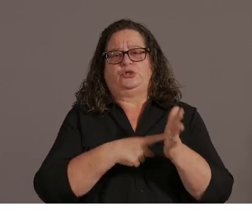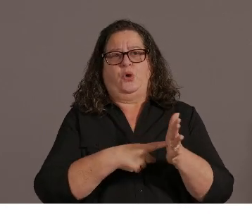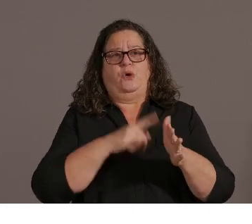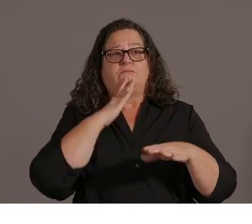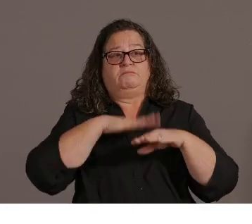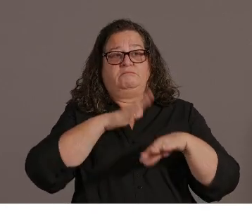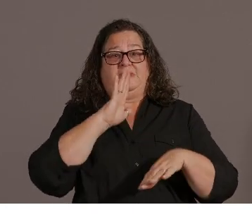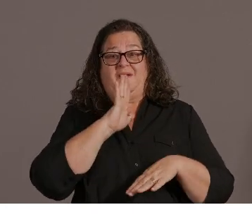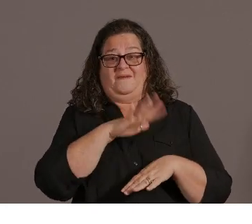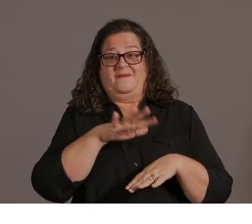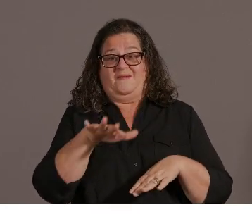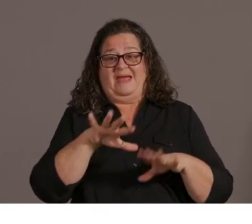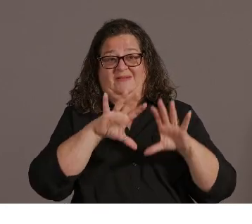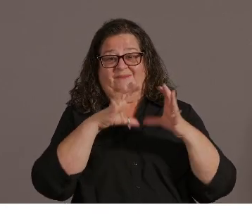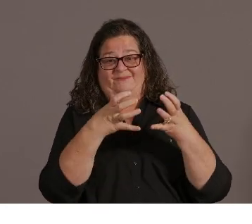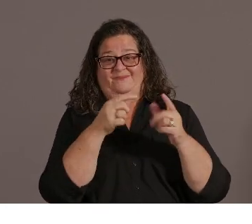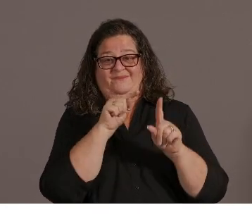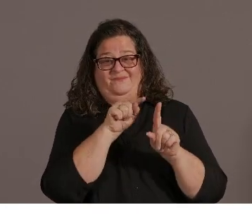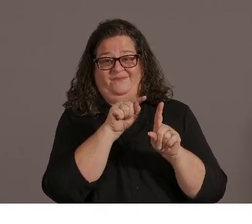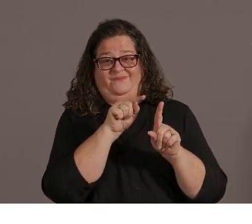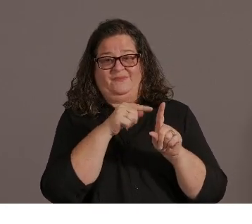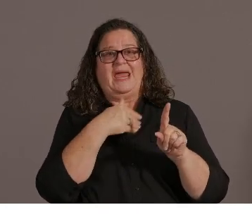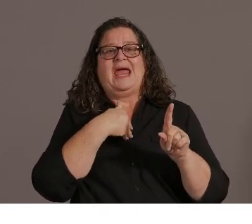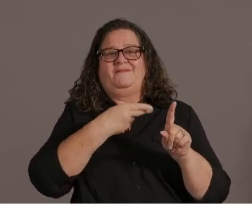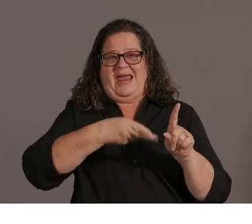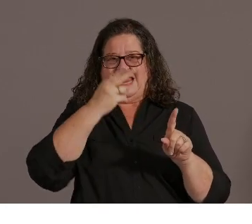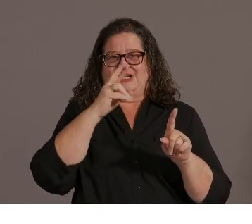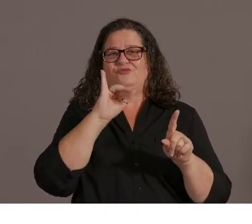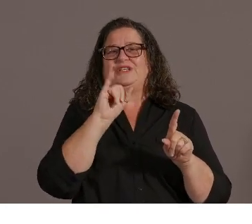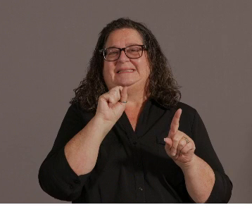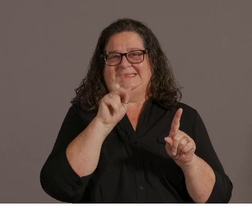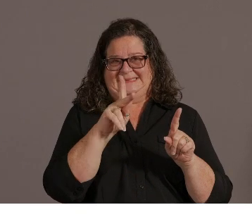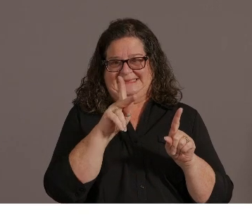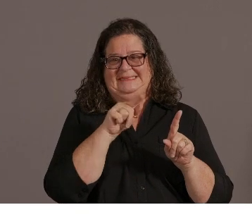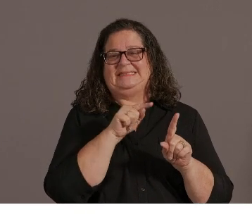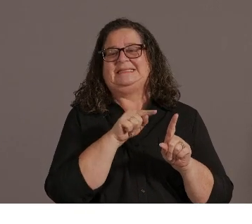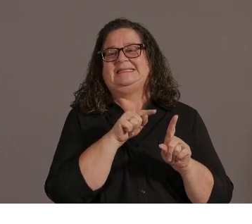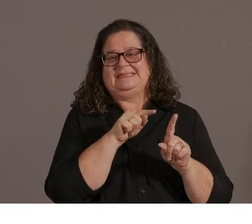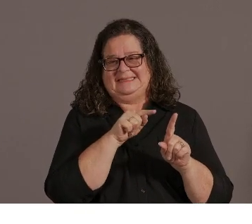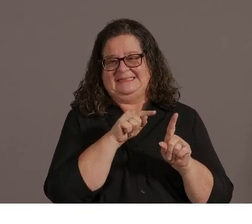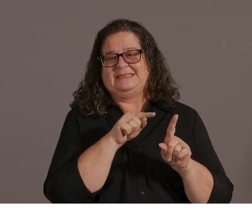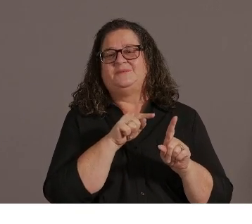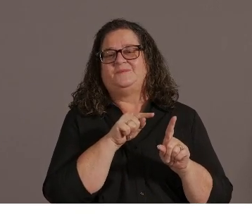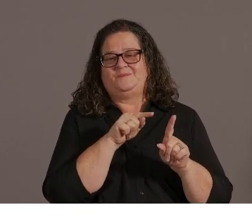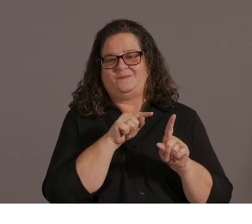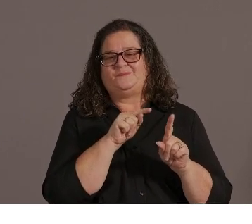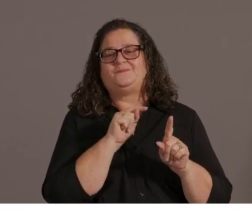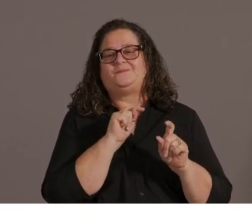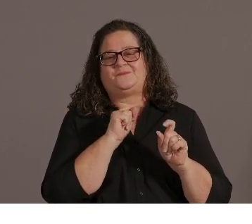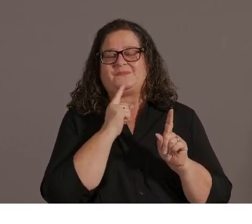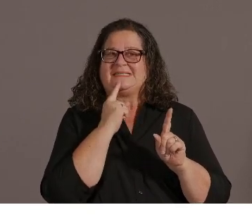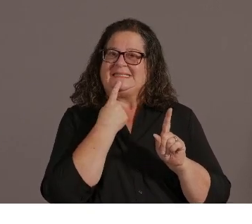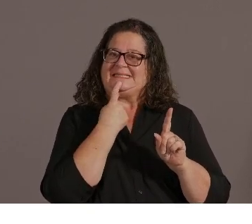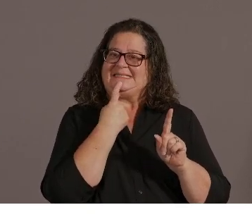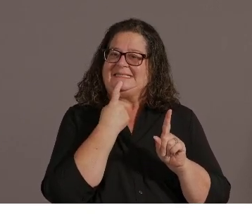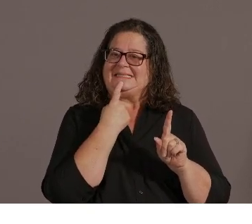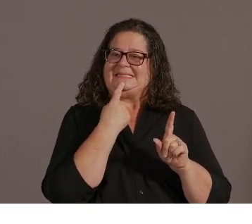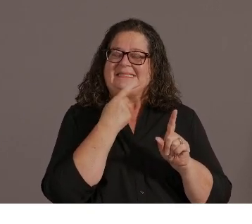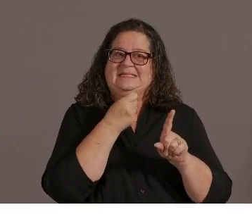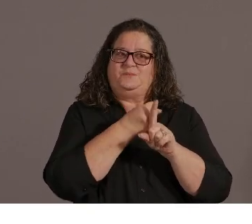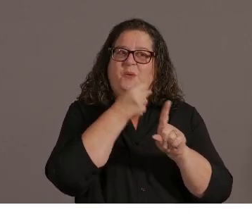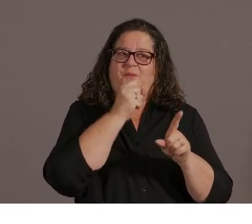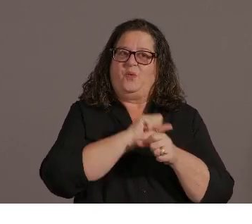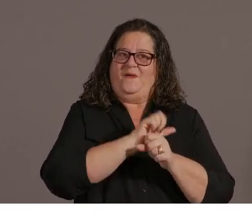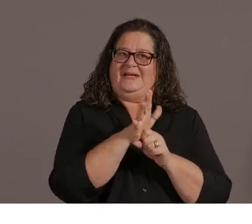those with high-risk conditions and a risk of severe COVID-19 outcomes. We have updated our